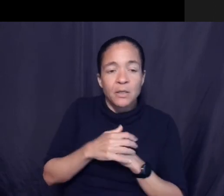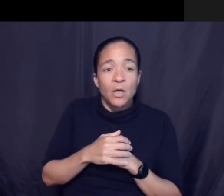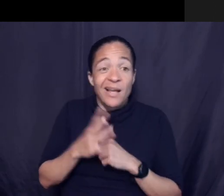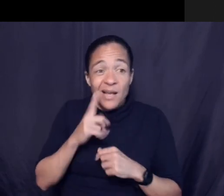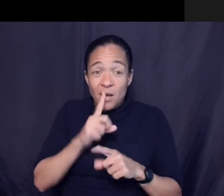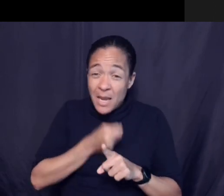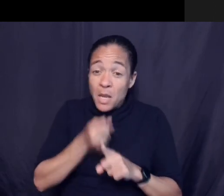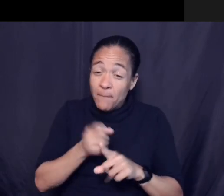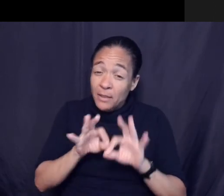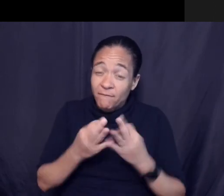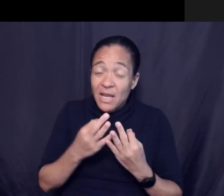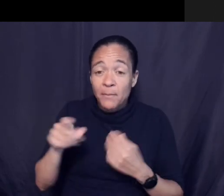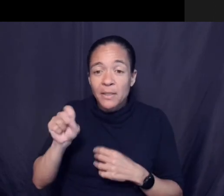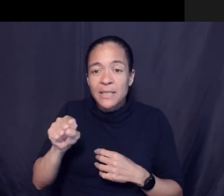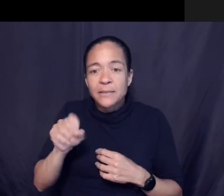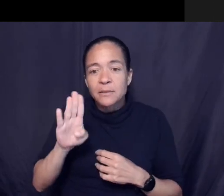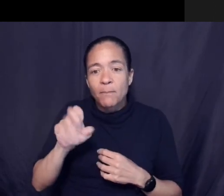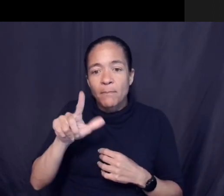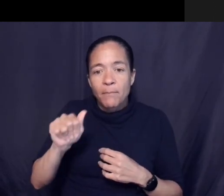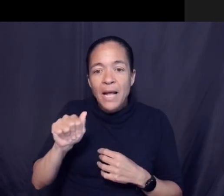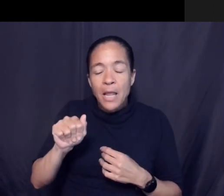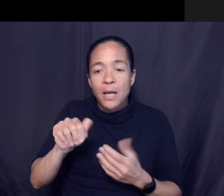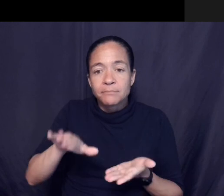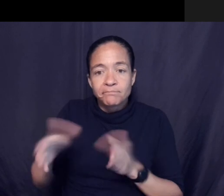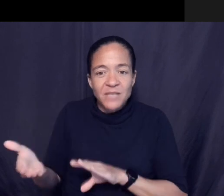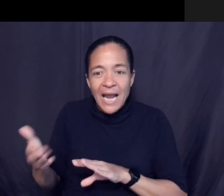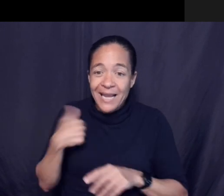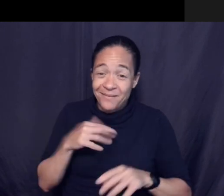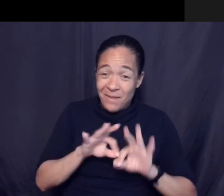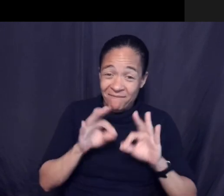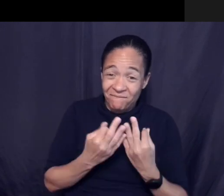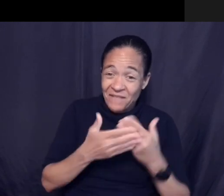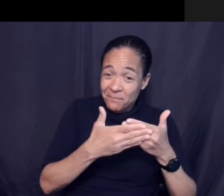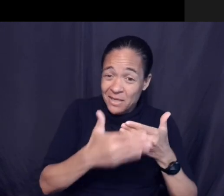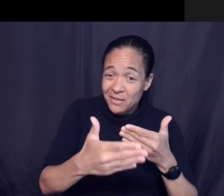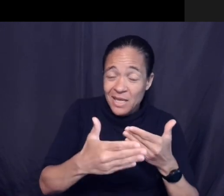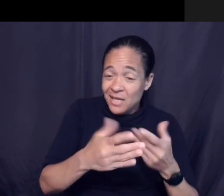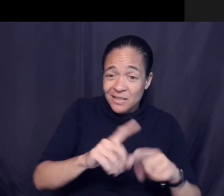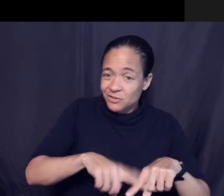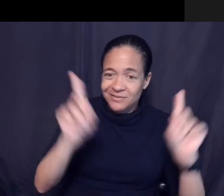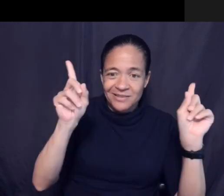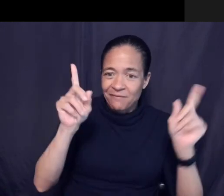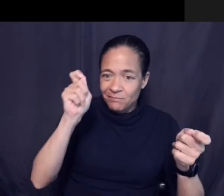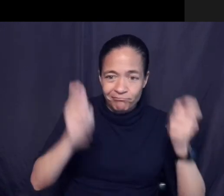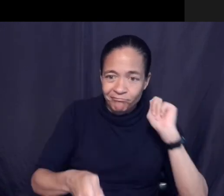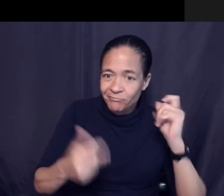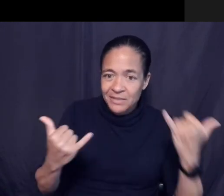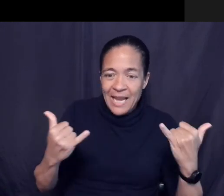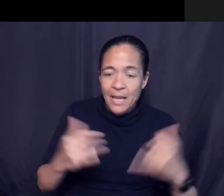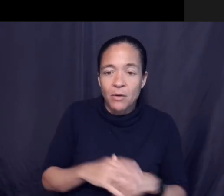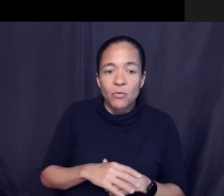family. We lost Bella, but my family will never be the same. My family, my kids will never be the